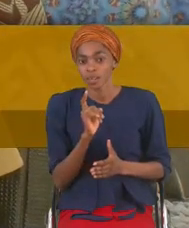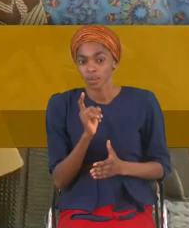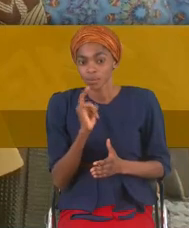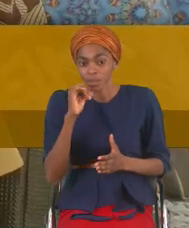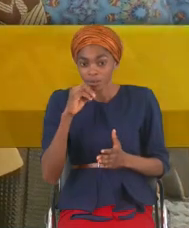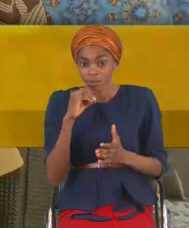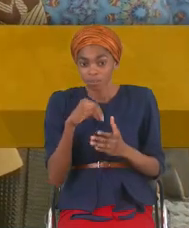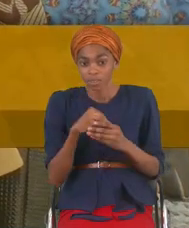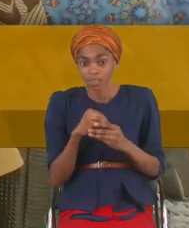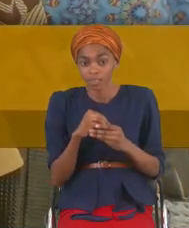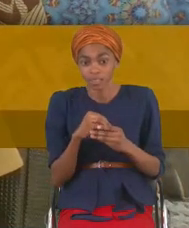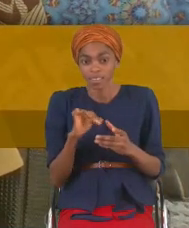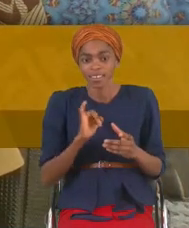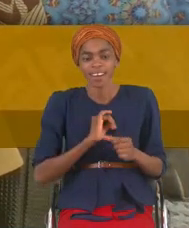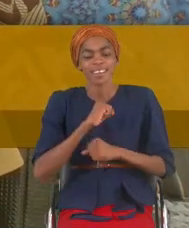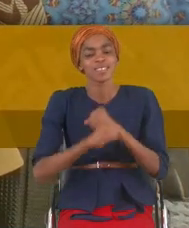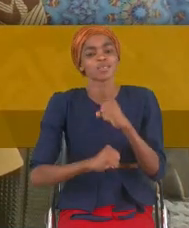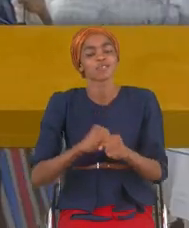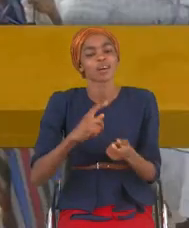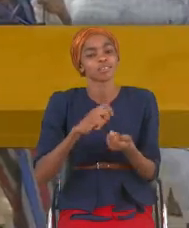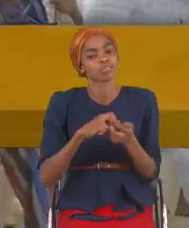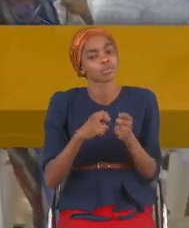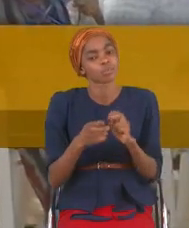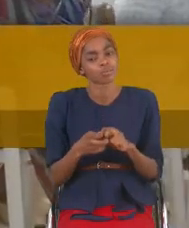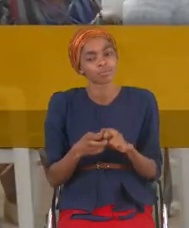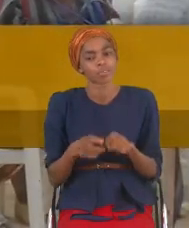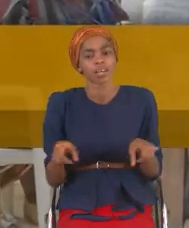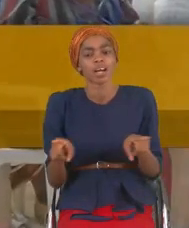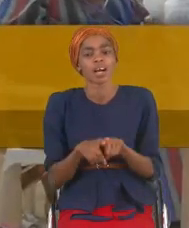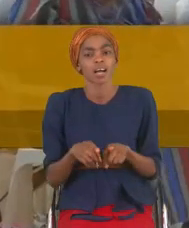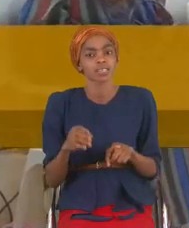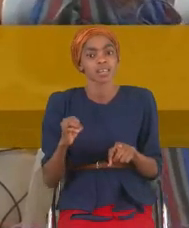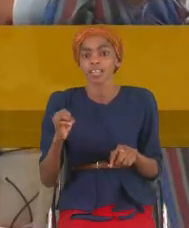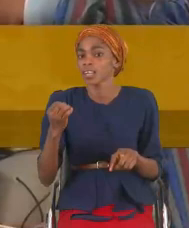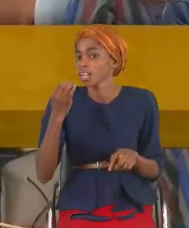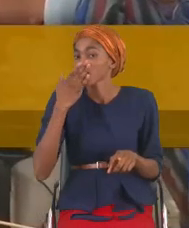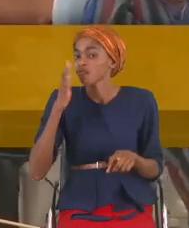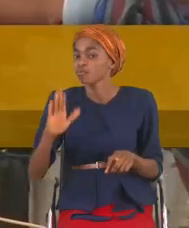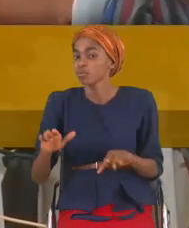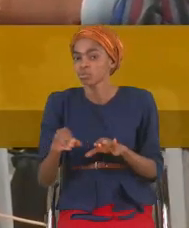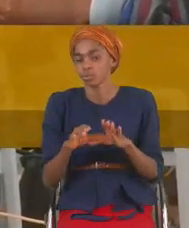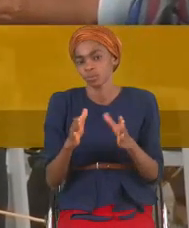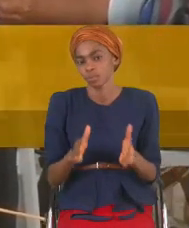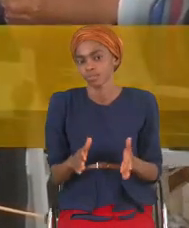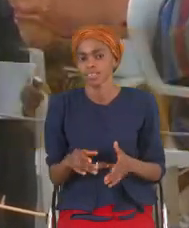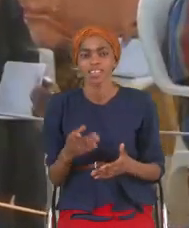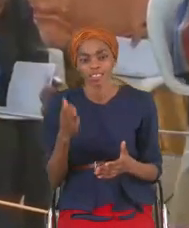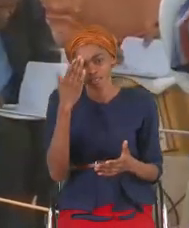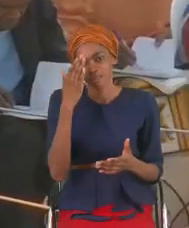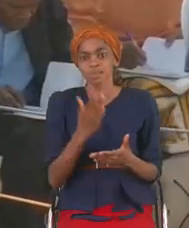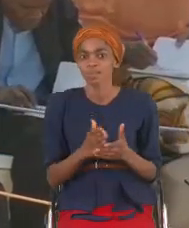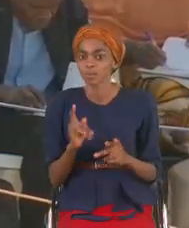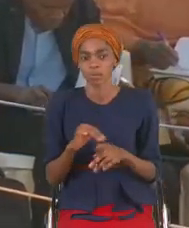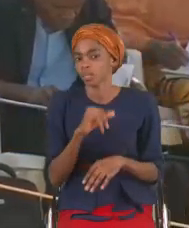wherein i suffer trouble as an evil doer you know some people cannot